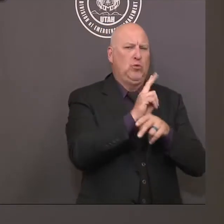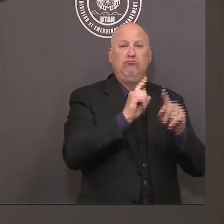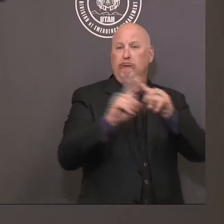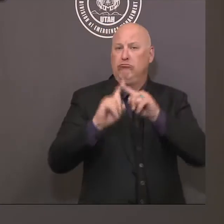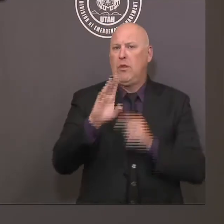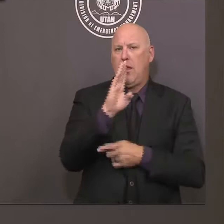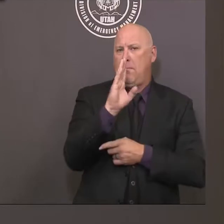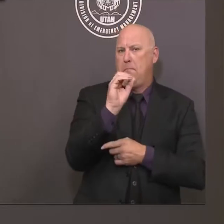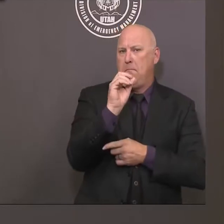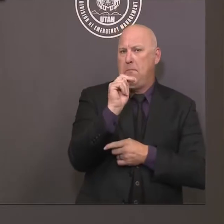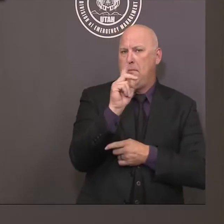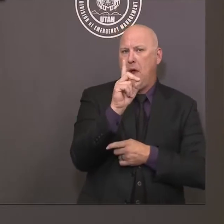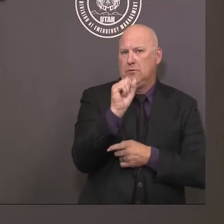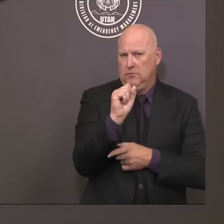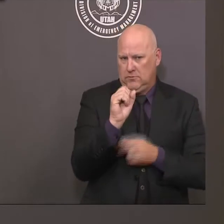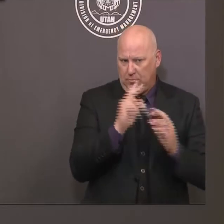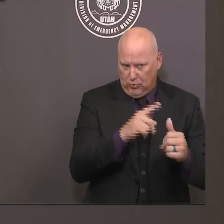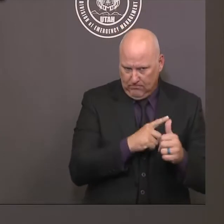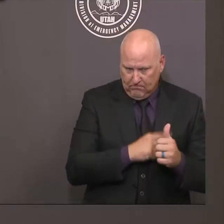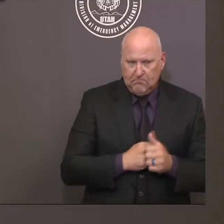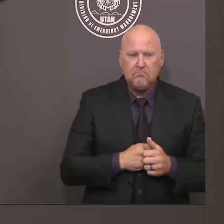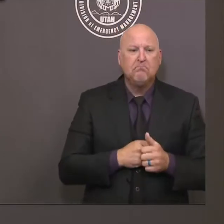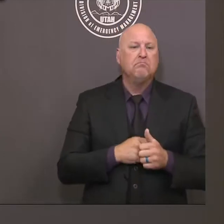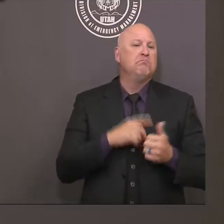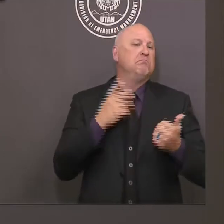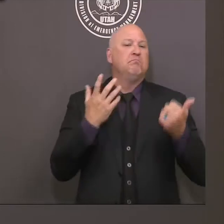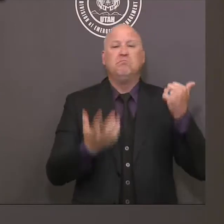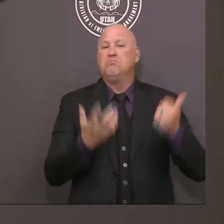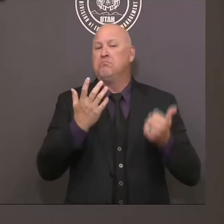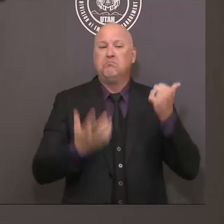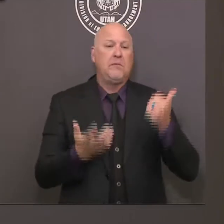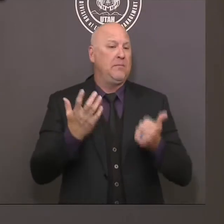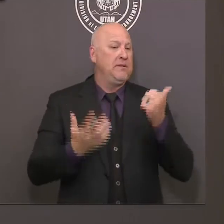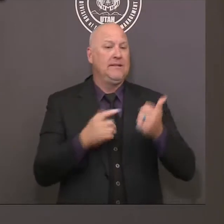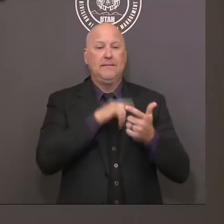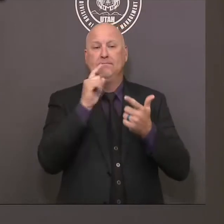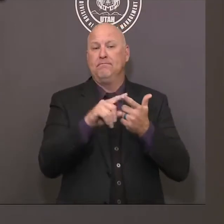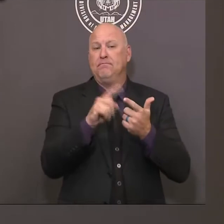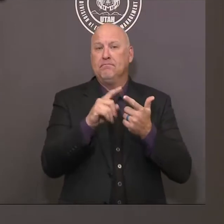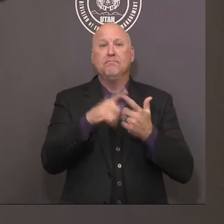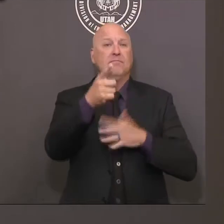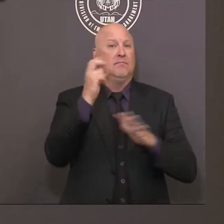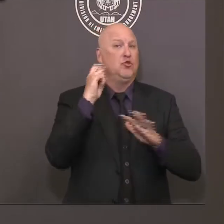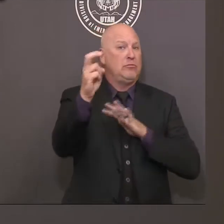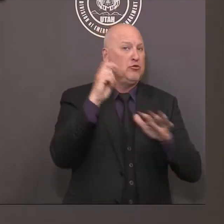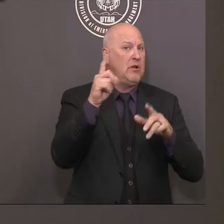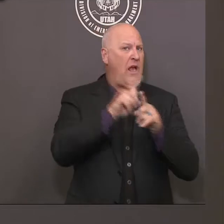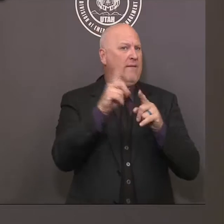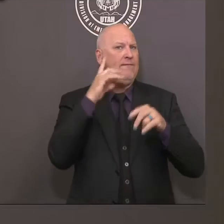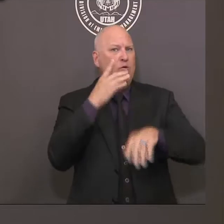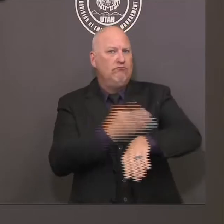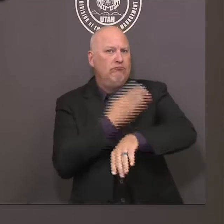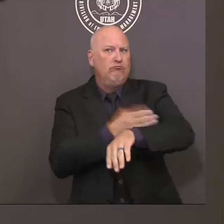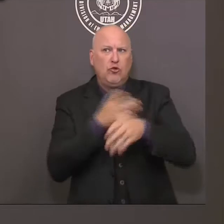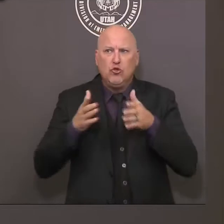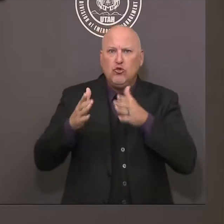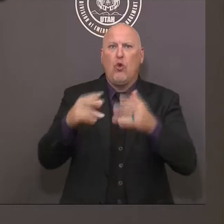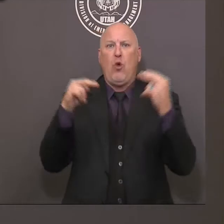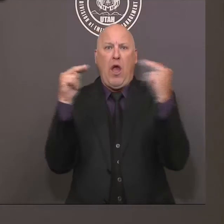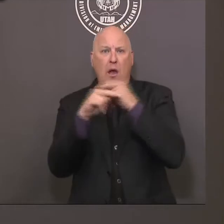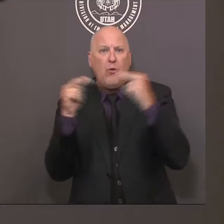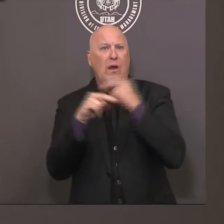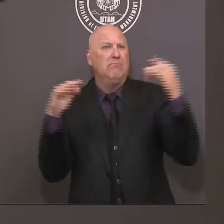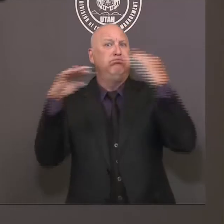capacity construction, enhancing UDOT's existing telecommunications network, and expanding our network of electric vehicle